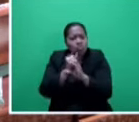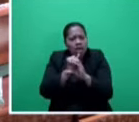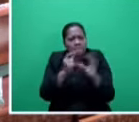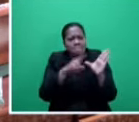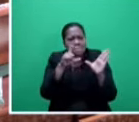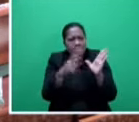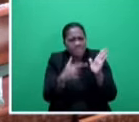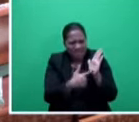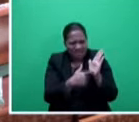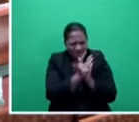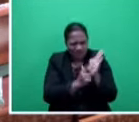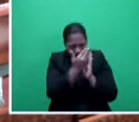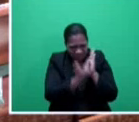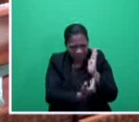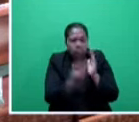2009, and